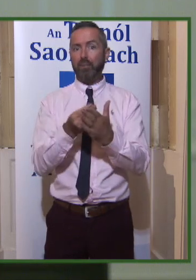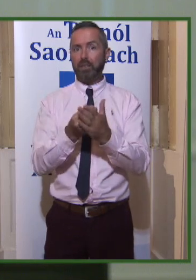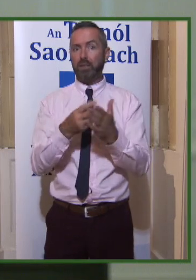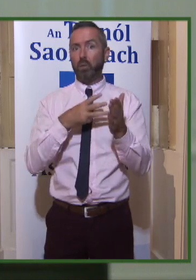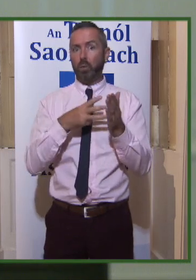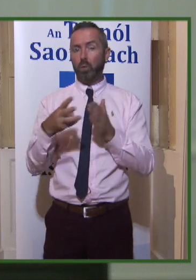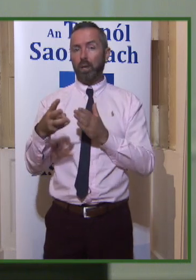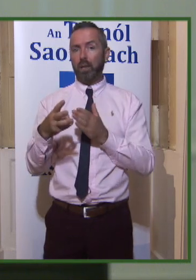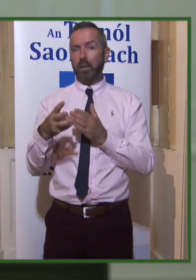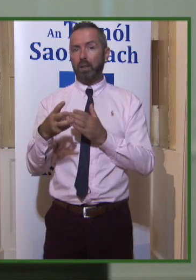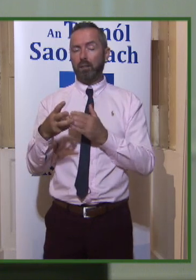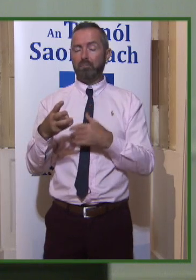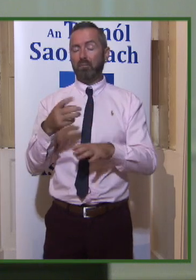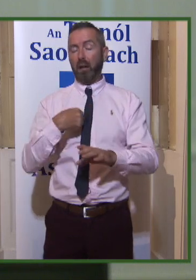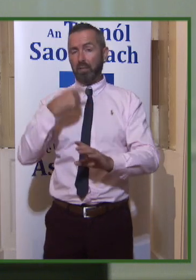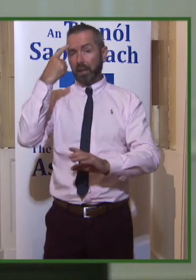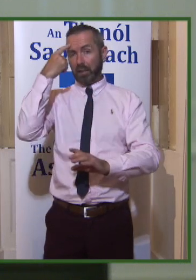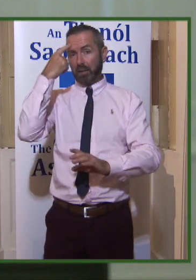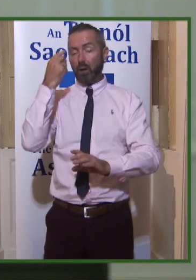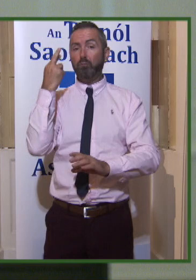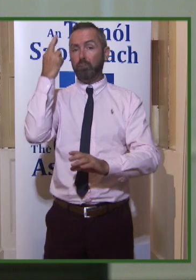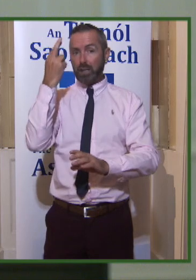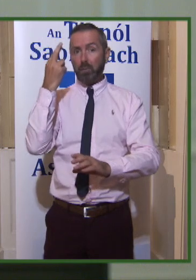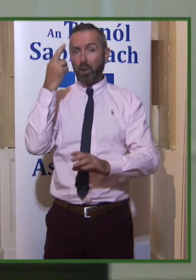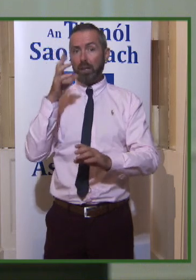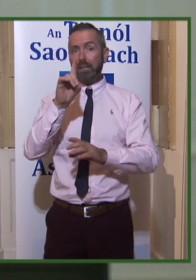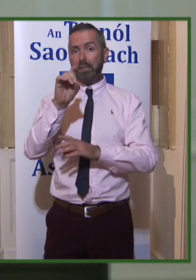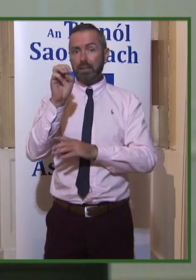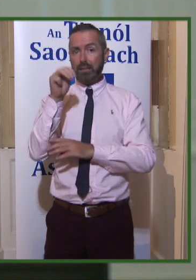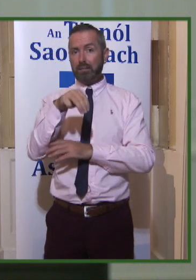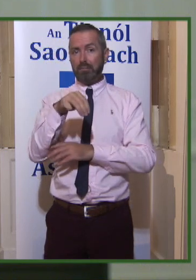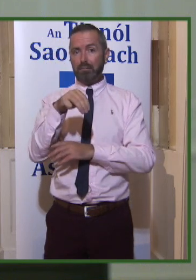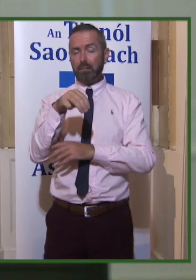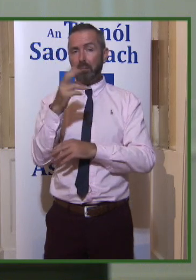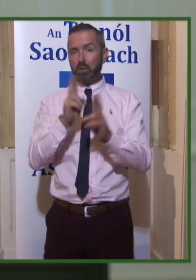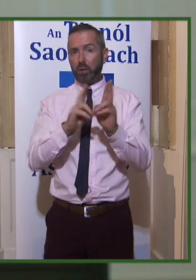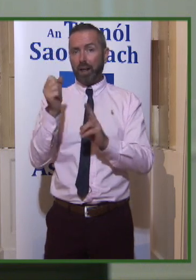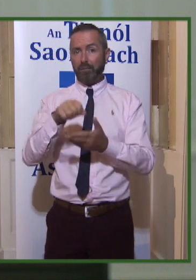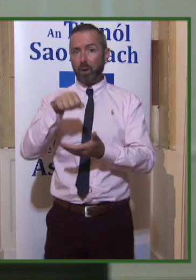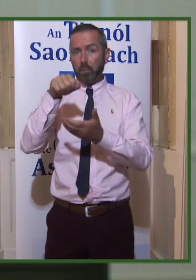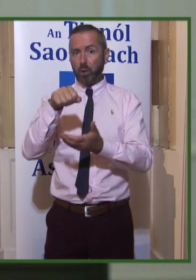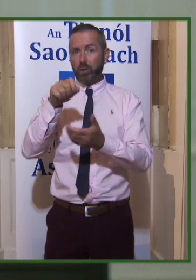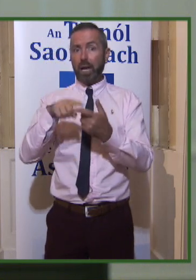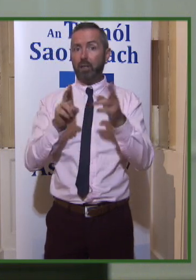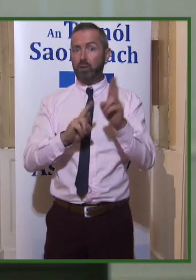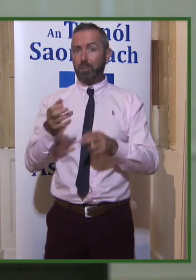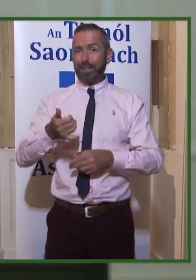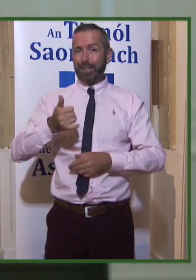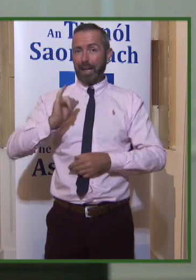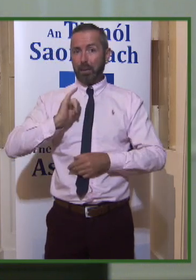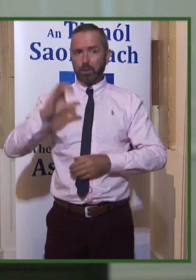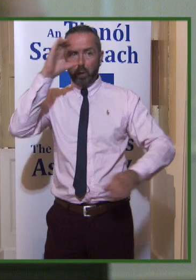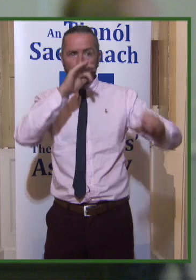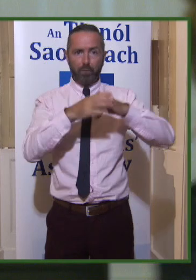I think it is reasonable that the directly elected mayor should have a budget and should be able to seek to raise